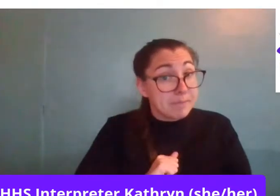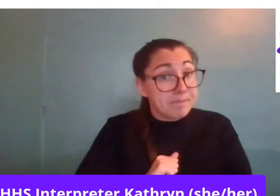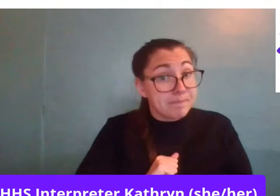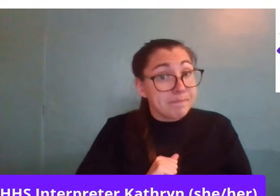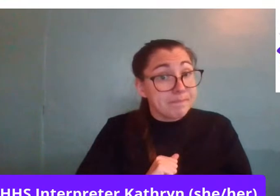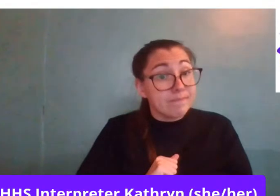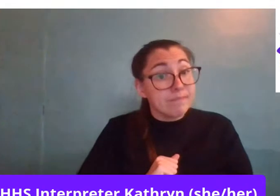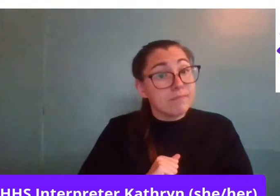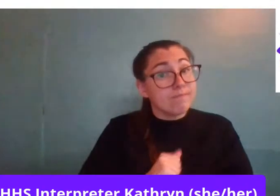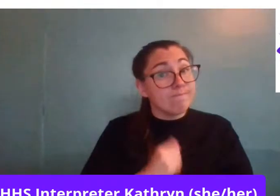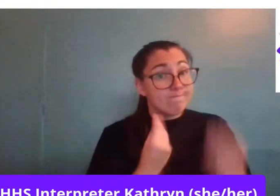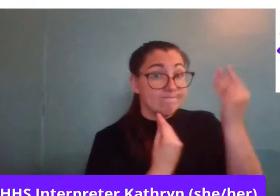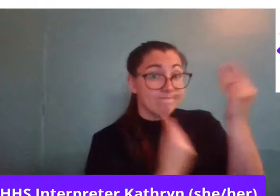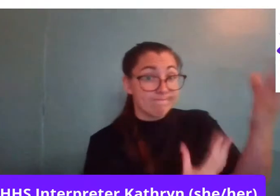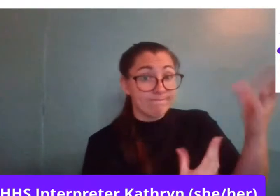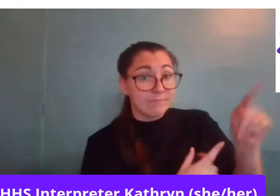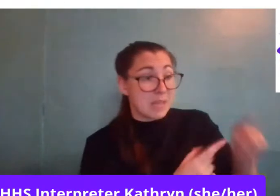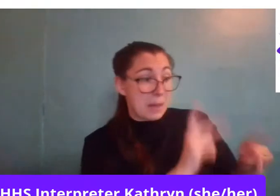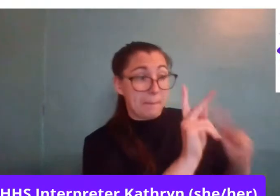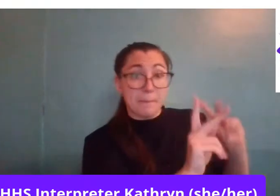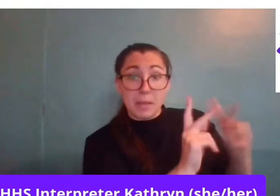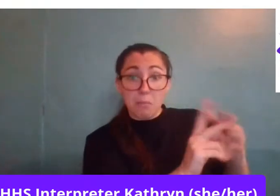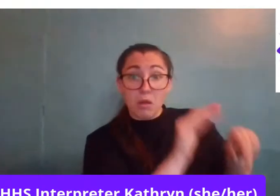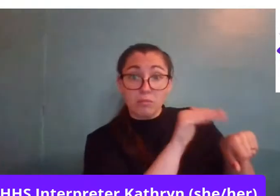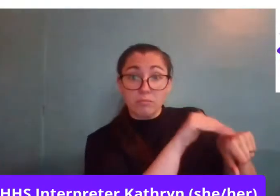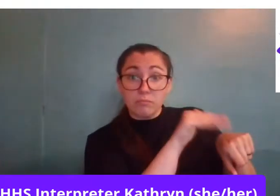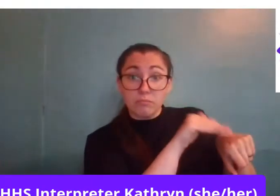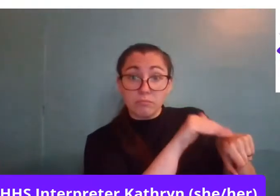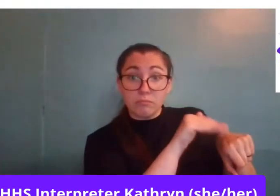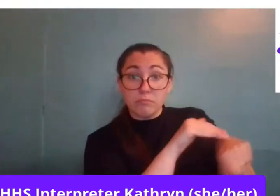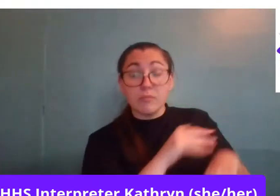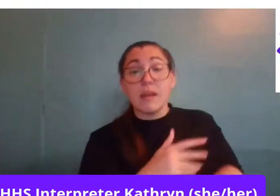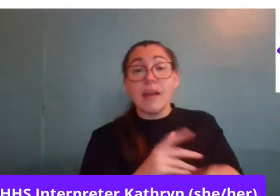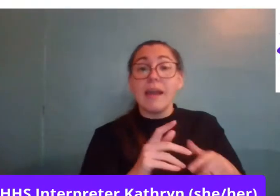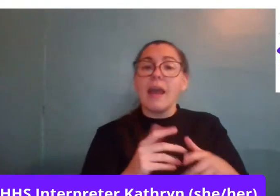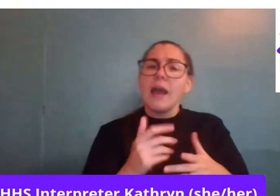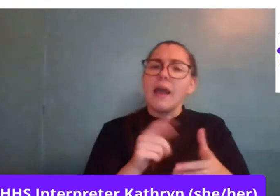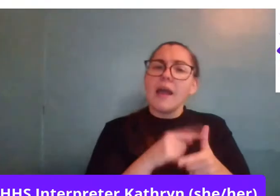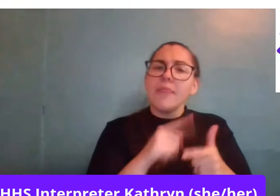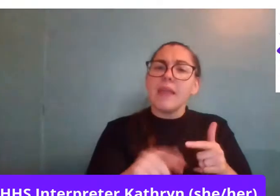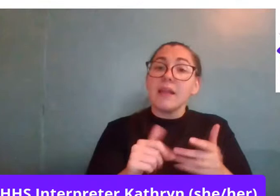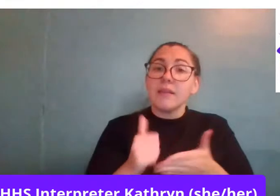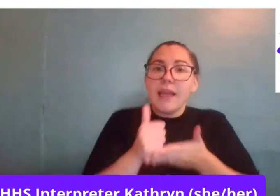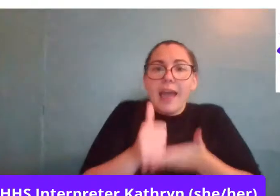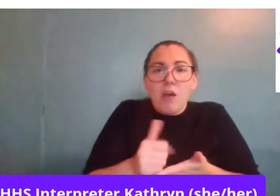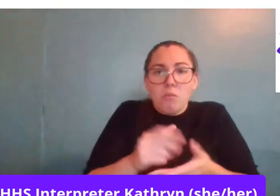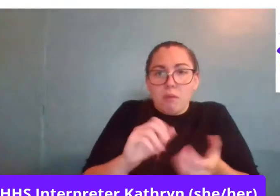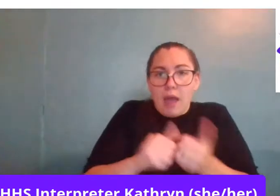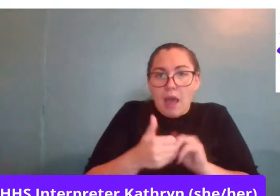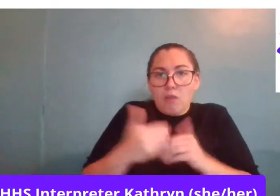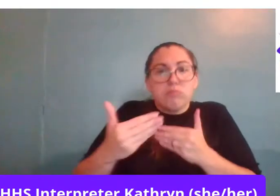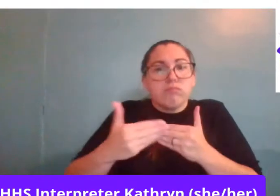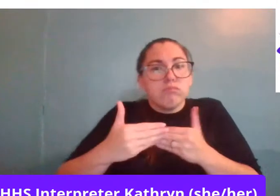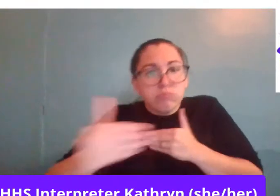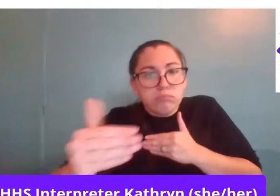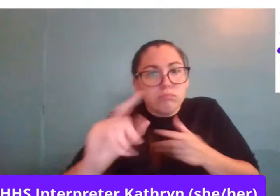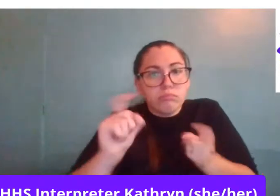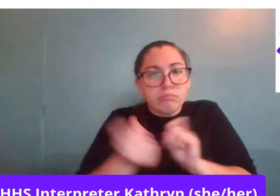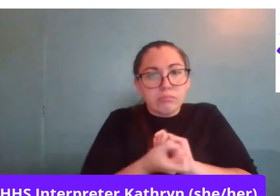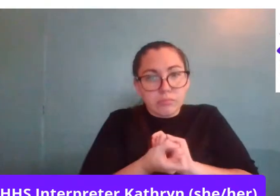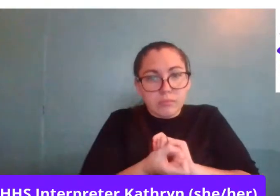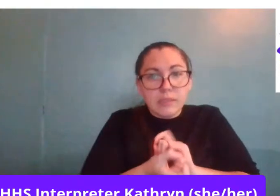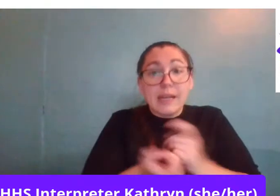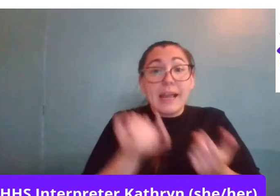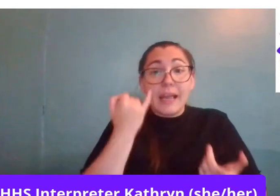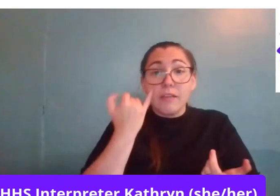bring it to other people's attention and then help frame the way you bring that forward. If you're being discriminated